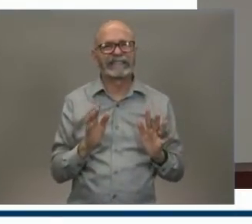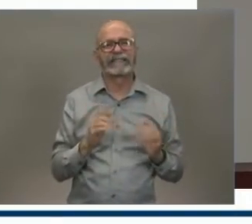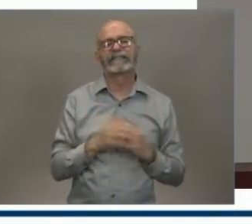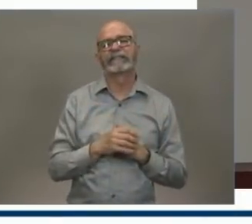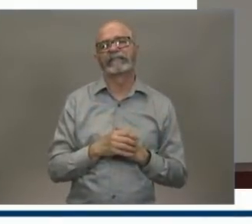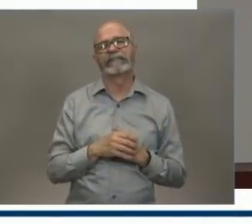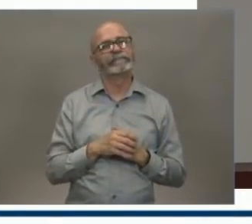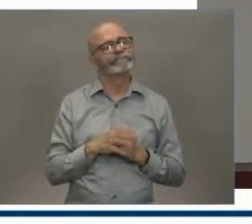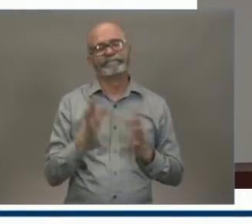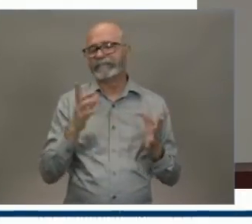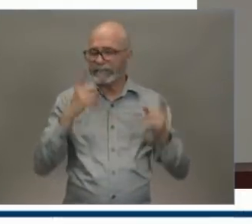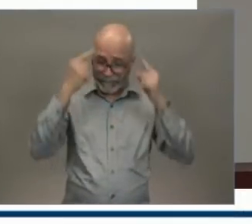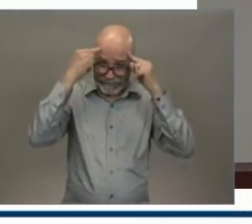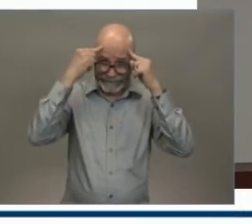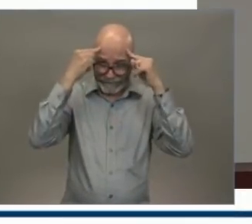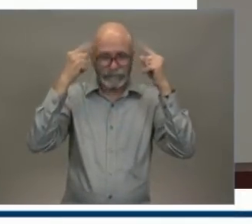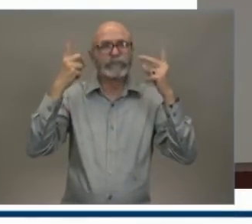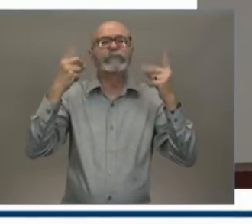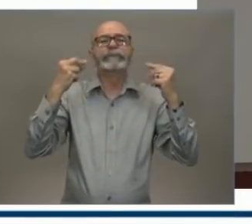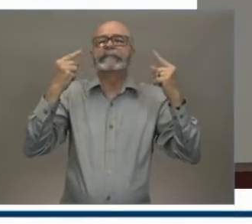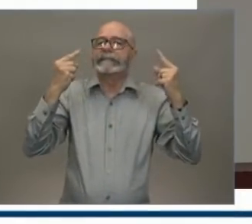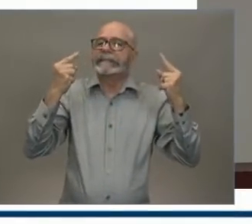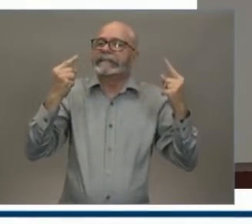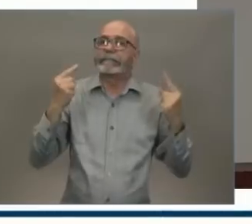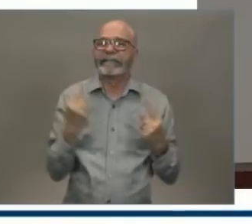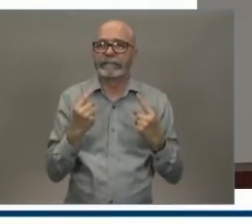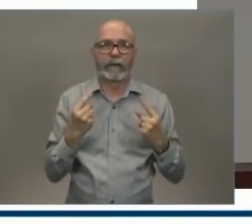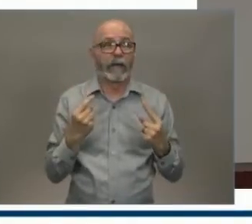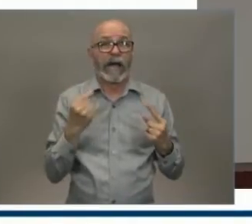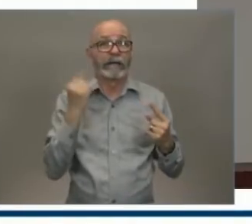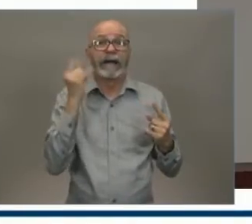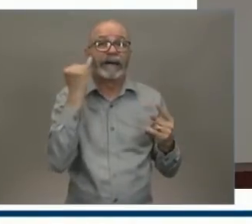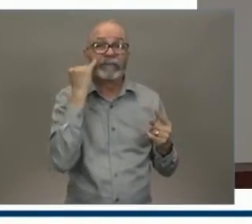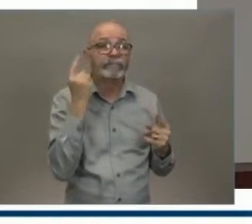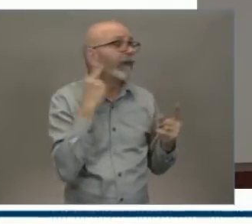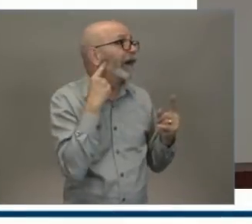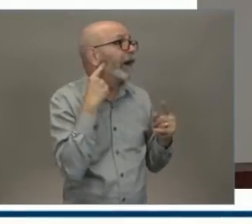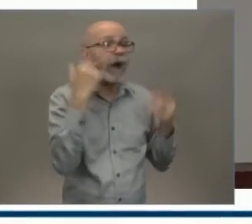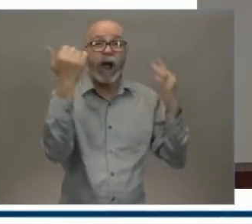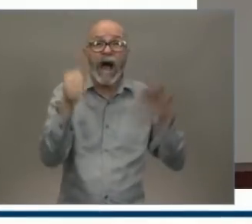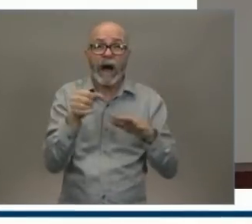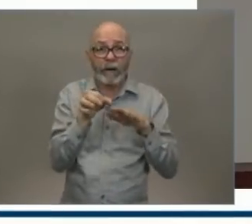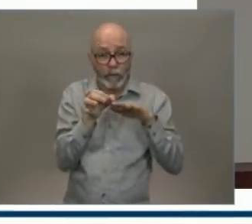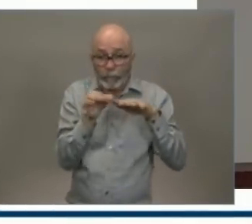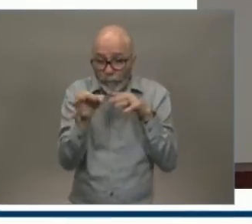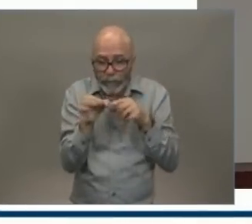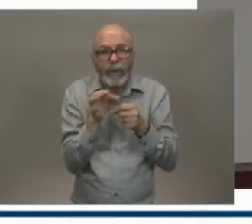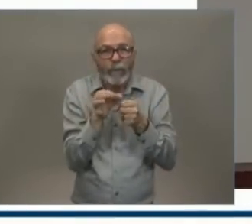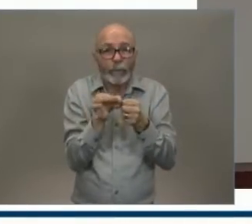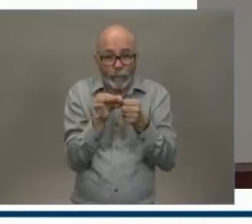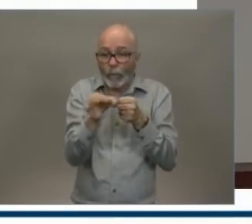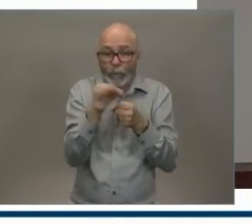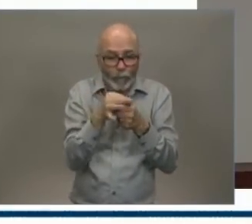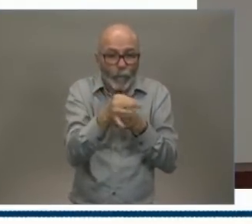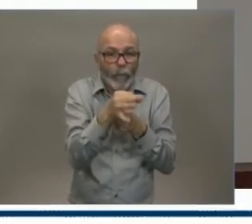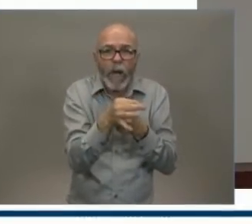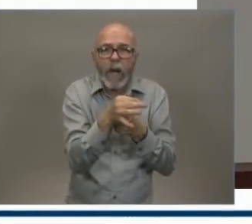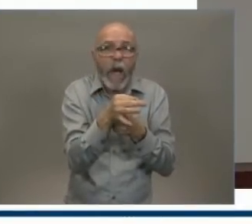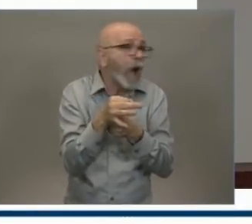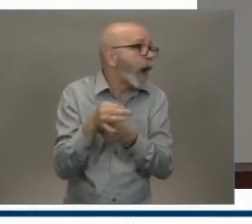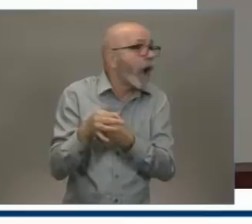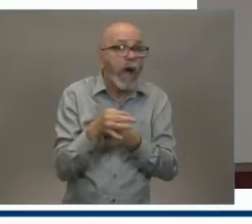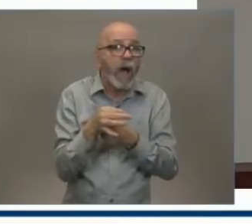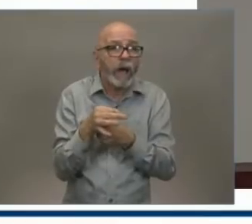vigilance that our news around our COVID variants requires, and we're still early on in our vaccine program, and our vaccine